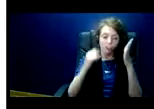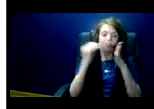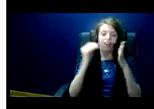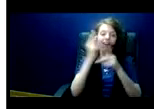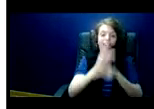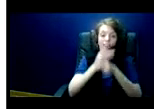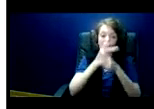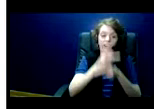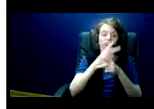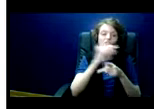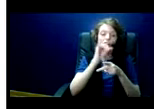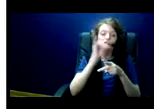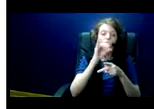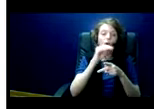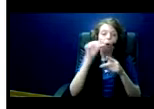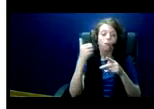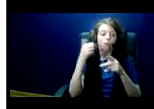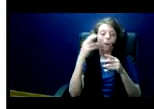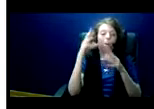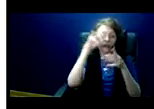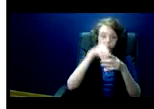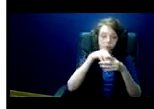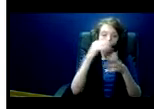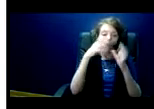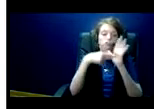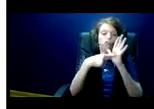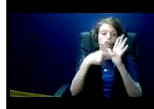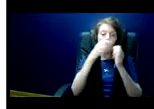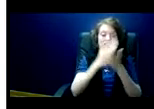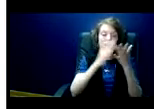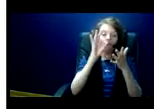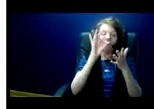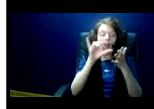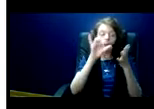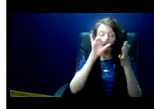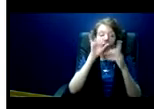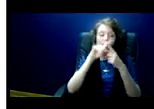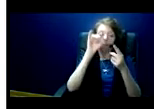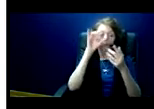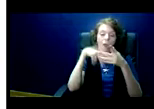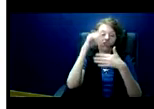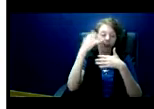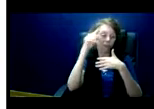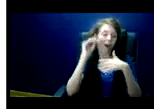also participated as well. So we'll just show you a little bit of that project, which I think was a really fun one for our actors.